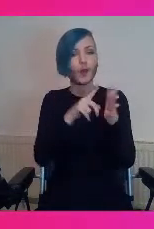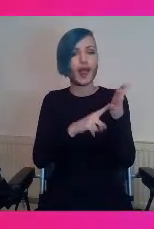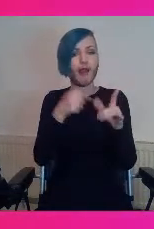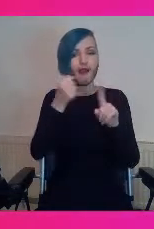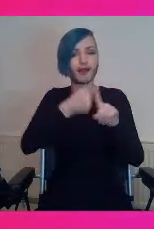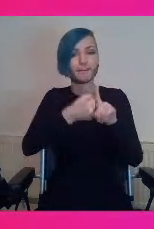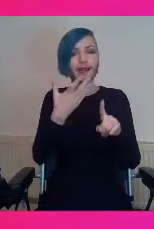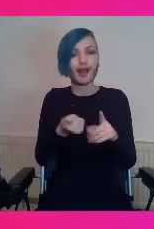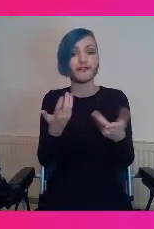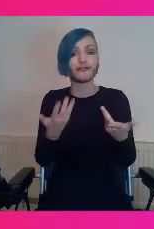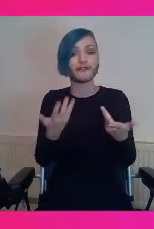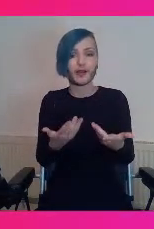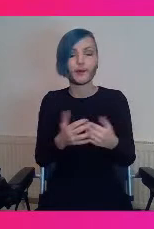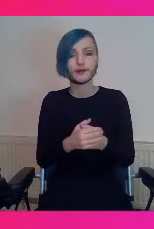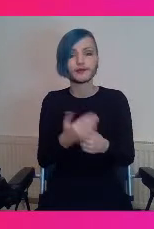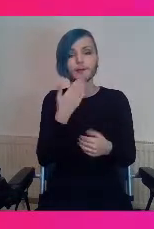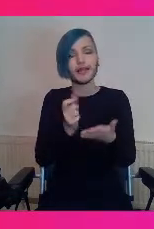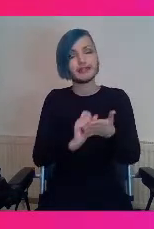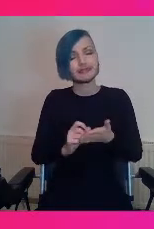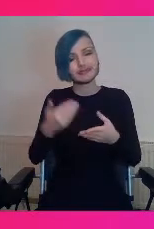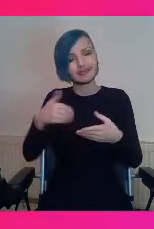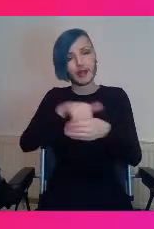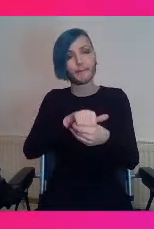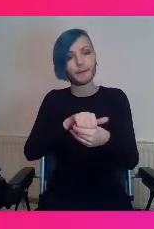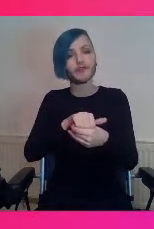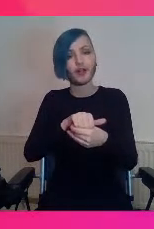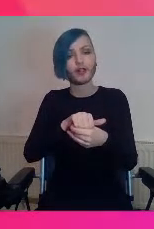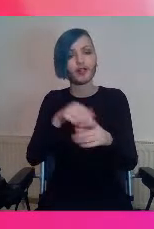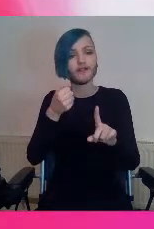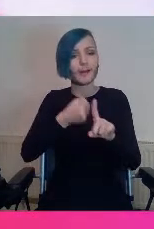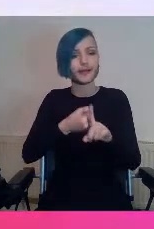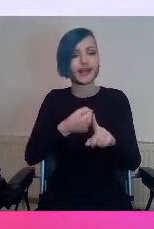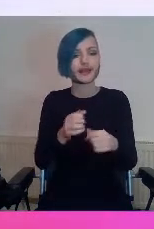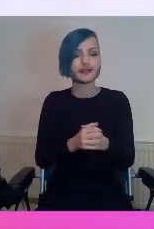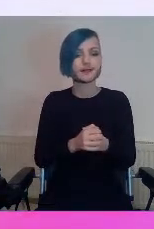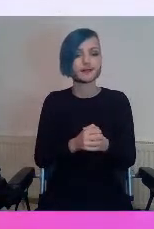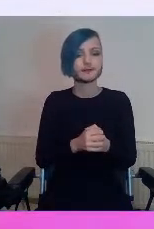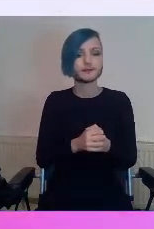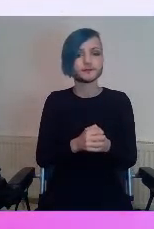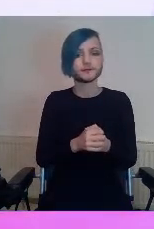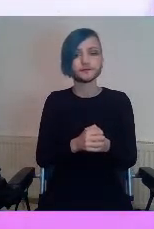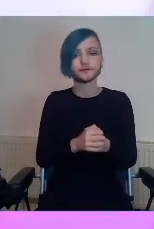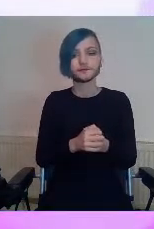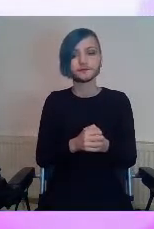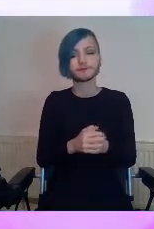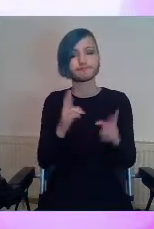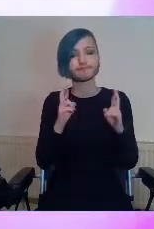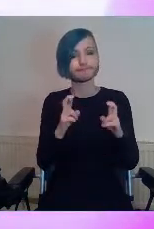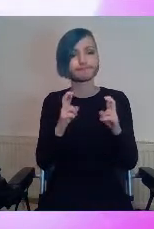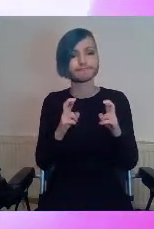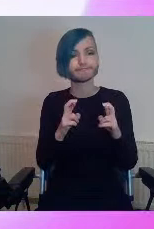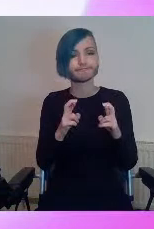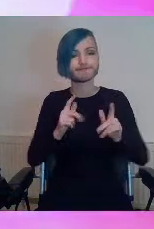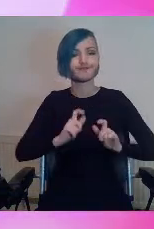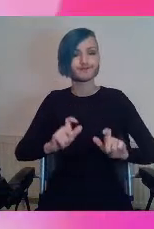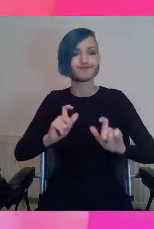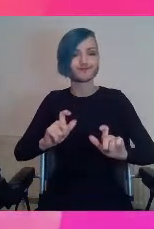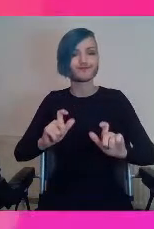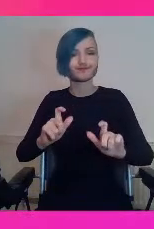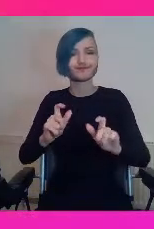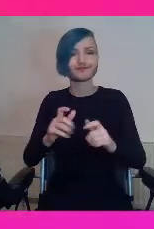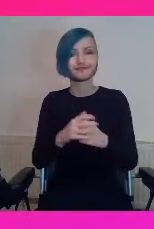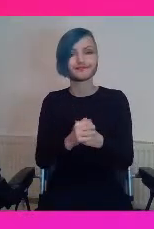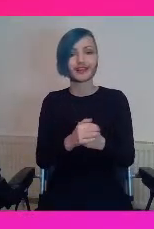sign up and support these campaigns. And I really hope you two keep your journey with us and keep telling